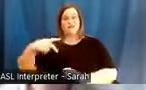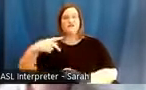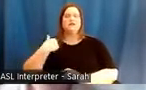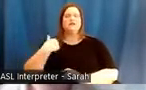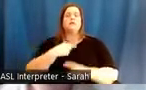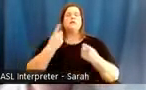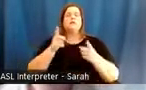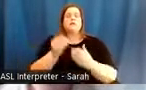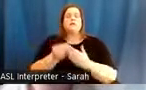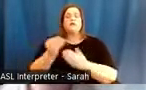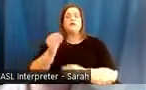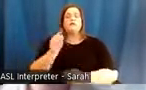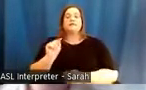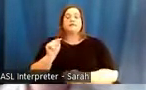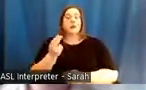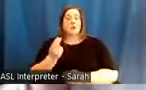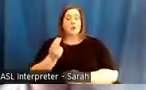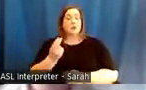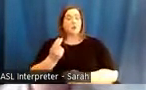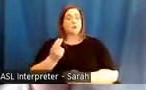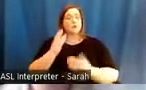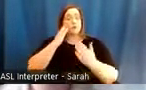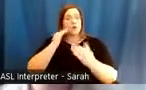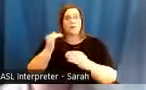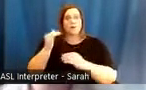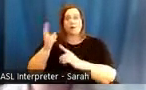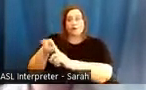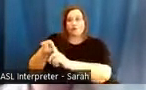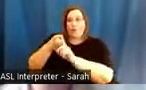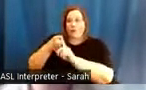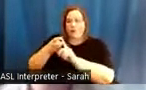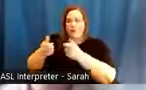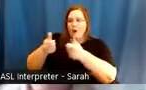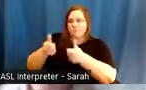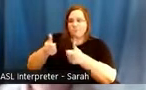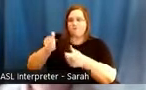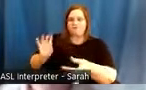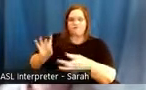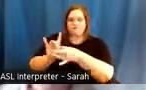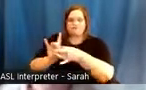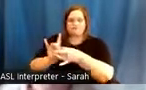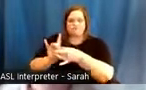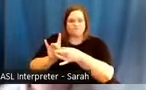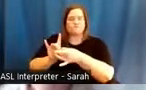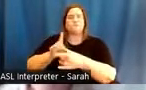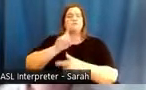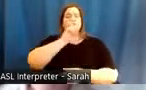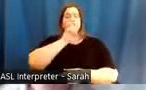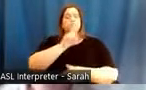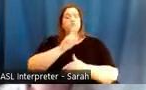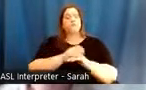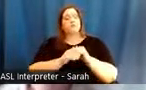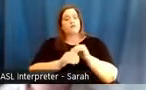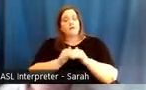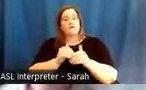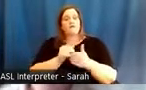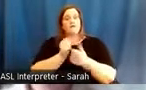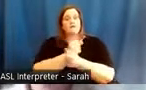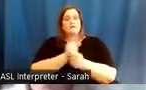purchased a townhouse hoping to attract potential SLPs and to ensure the comfort and safety of our